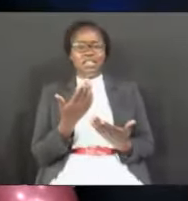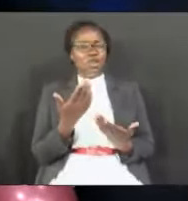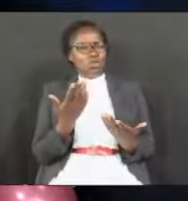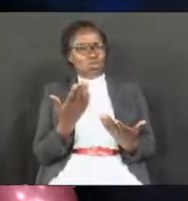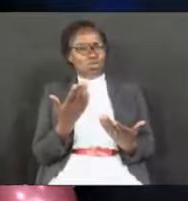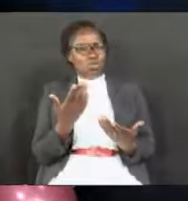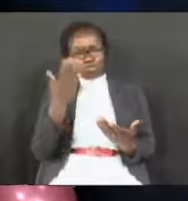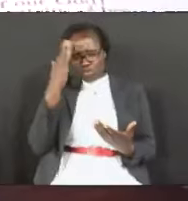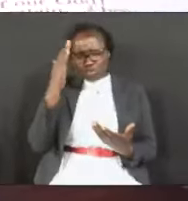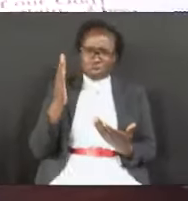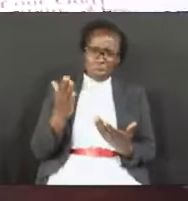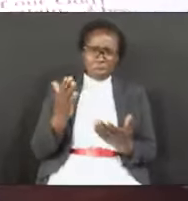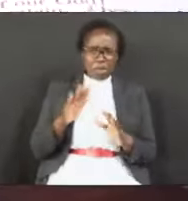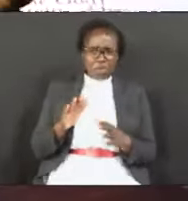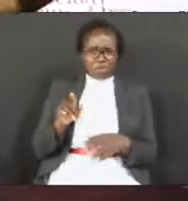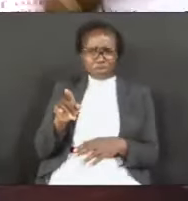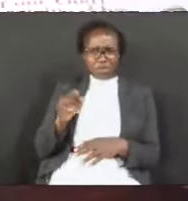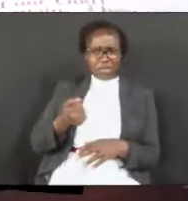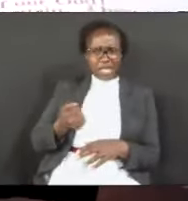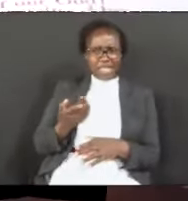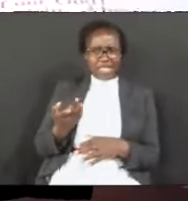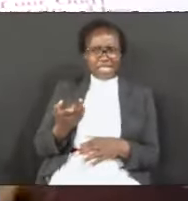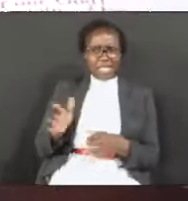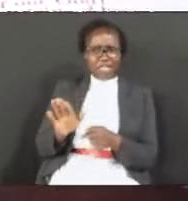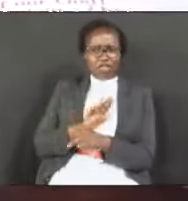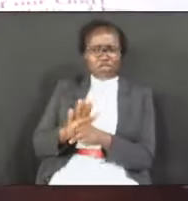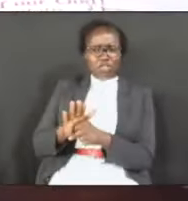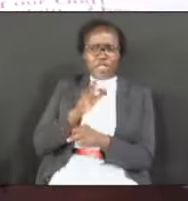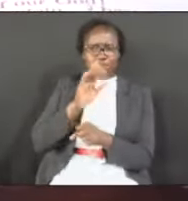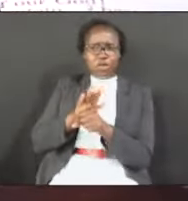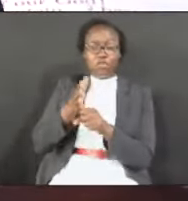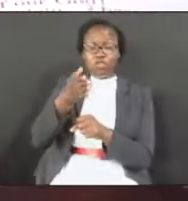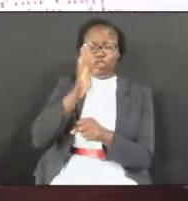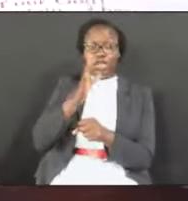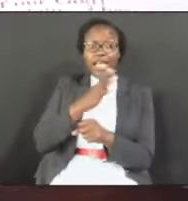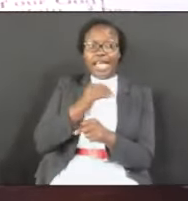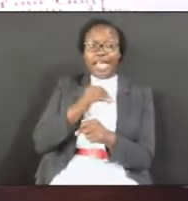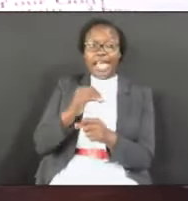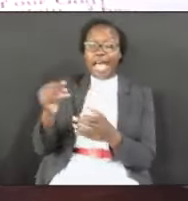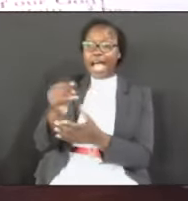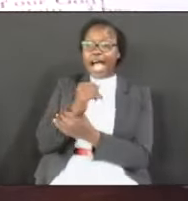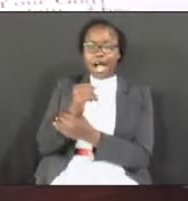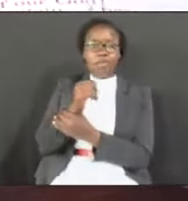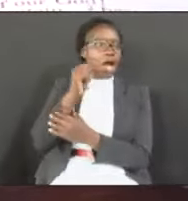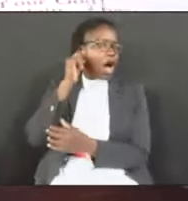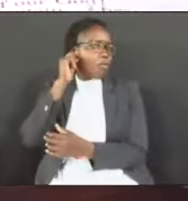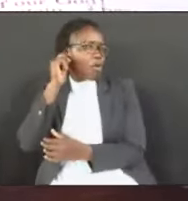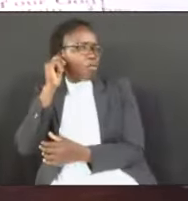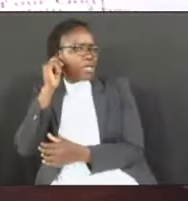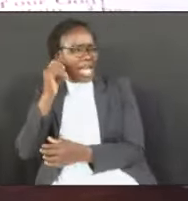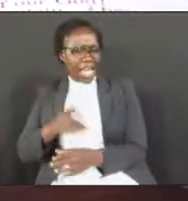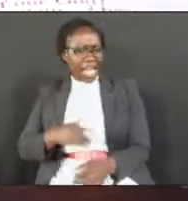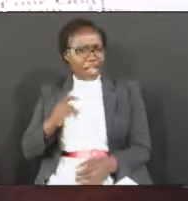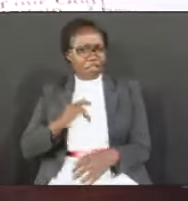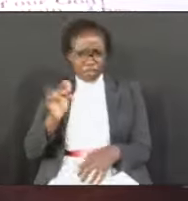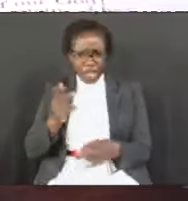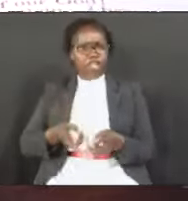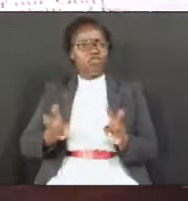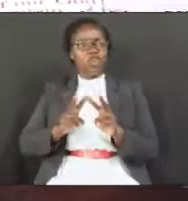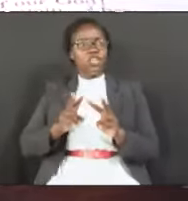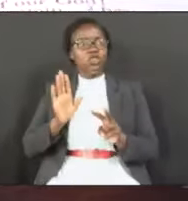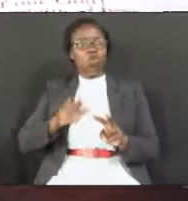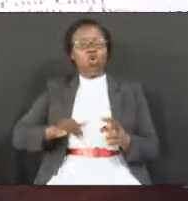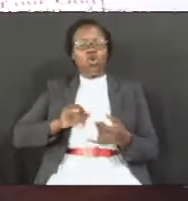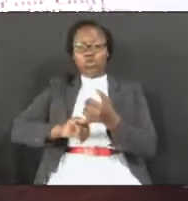do not turn to this girl and fulfill the promise of God. And Abraham felt a lot of sense in what the woman said. And